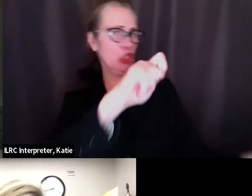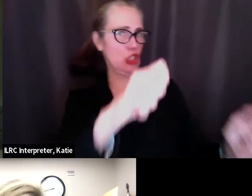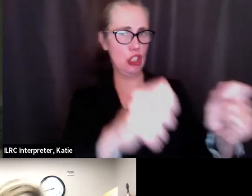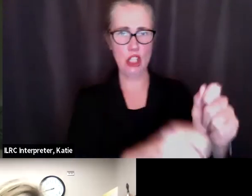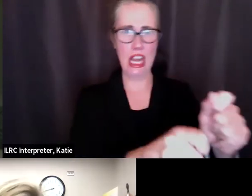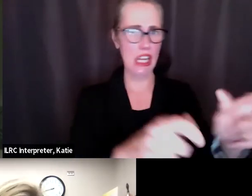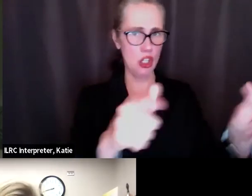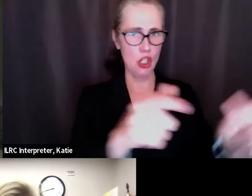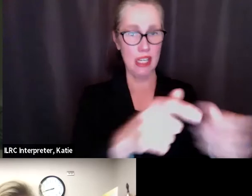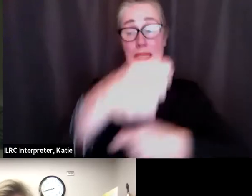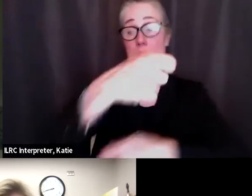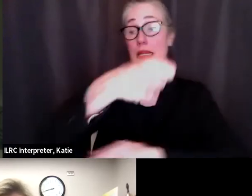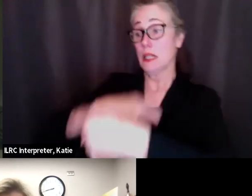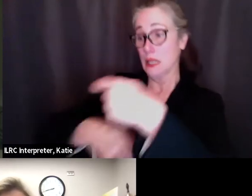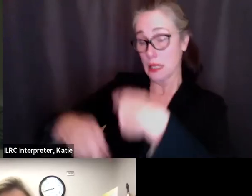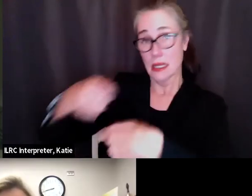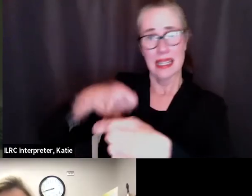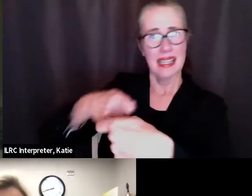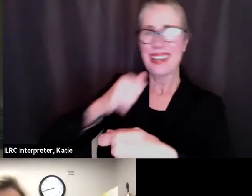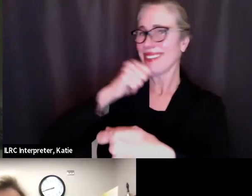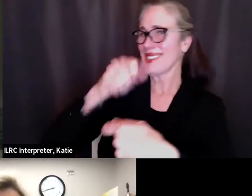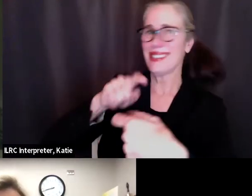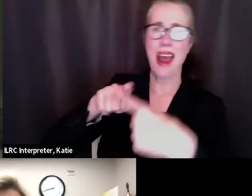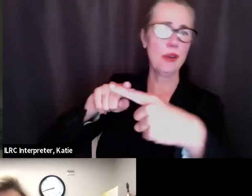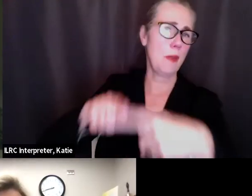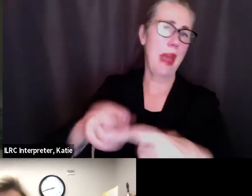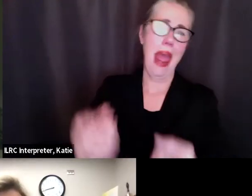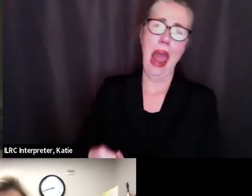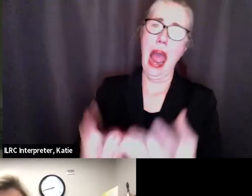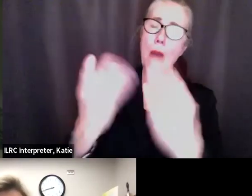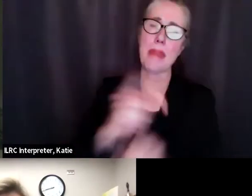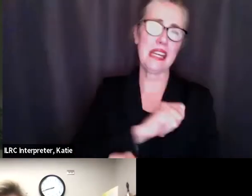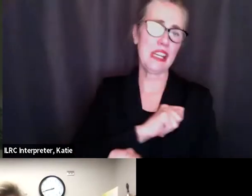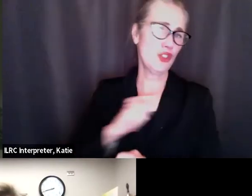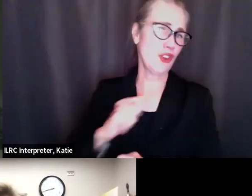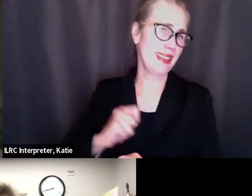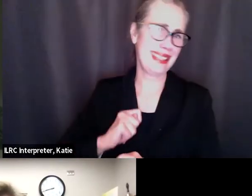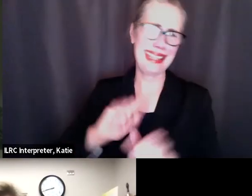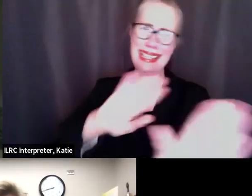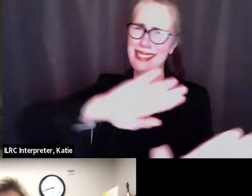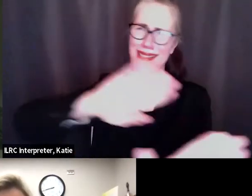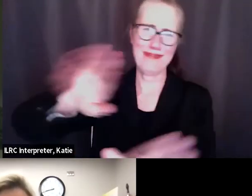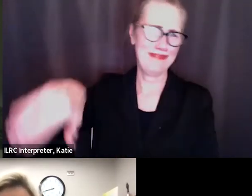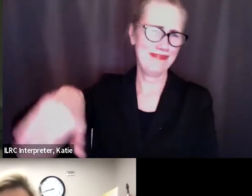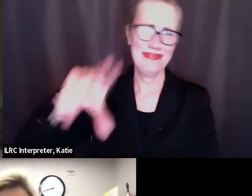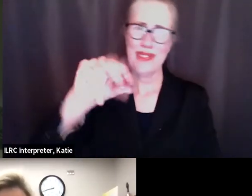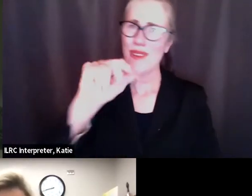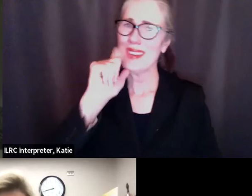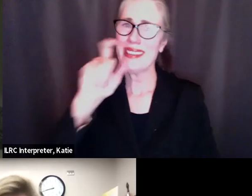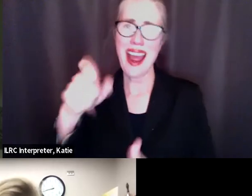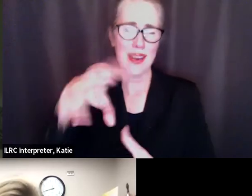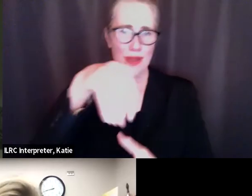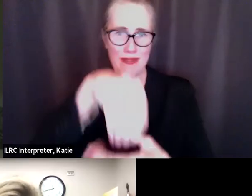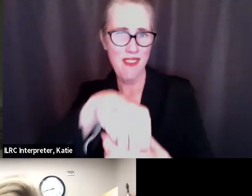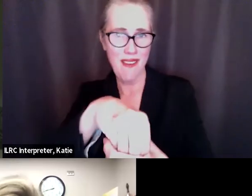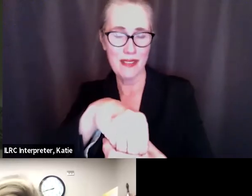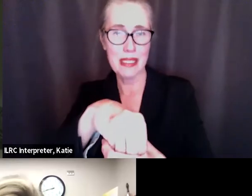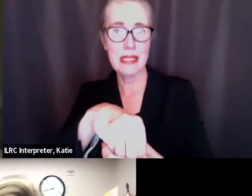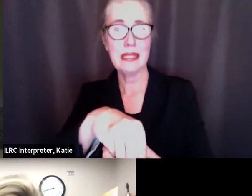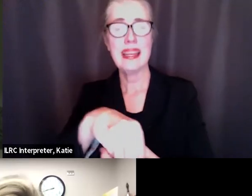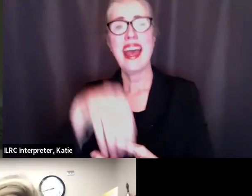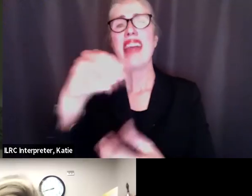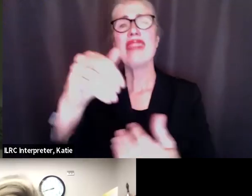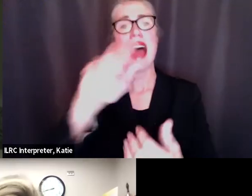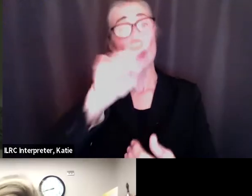question of how many trustees the question of how many trustees is a separate